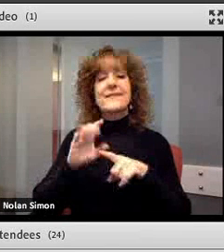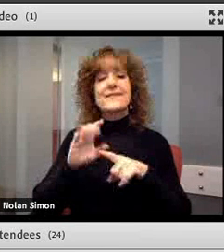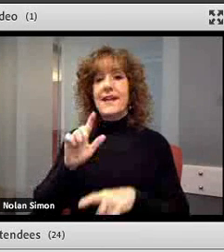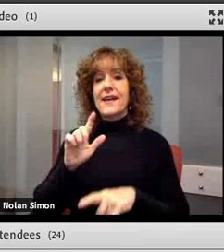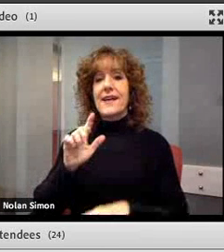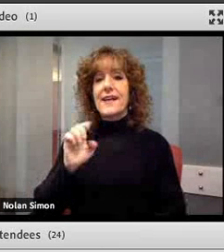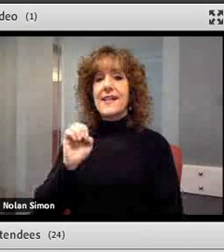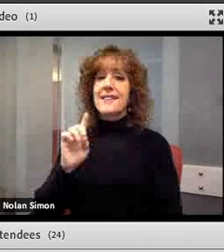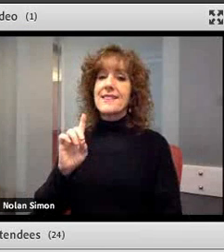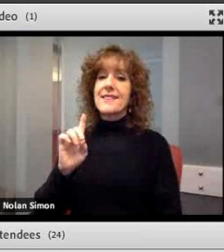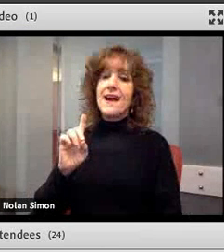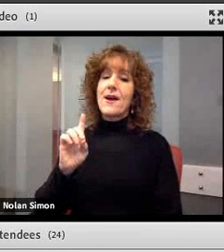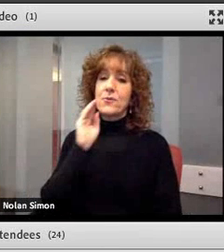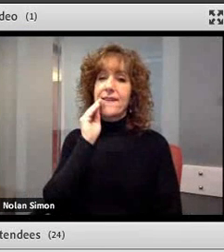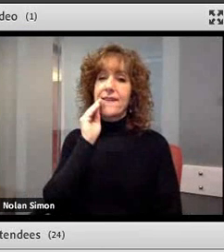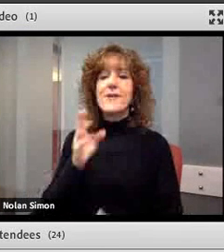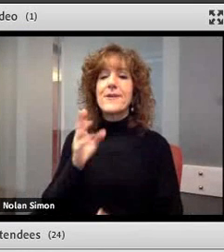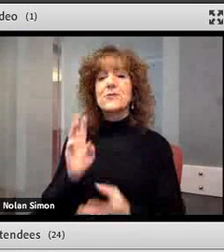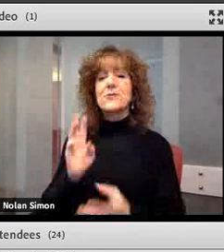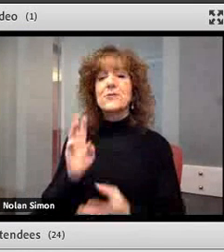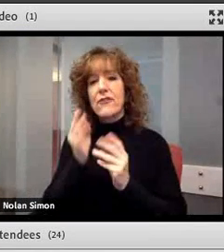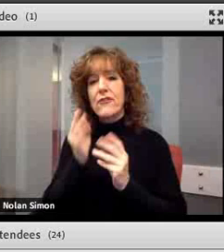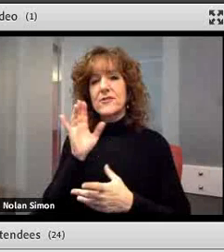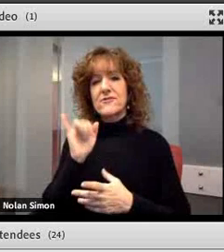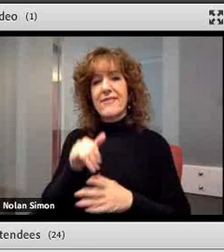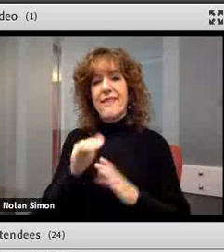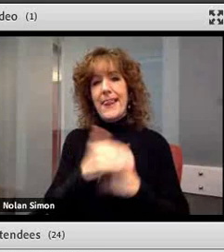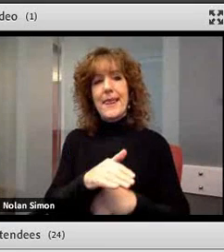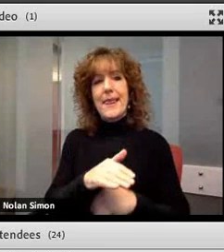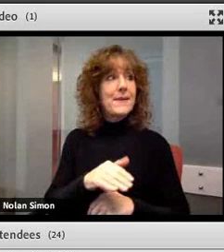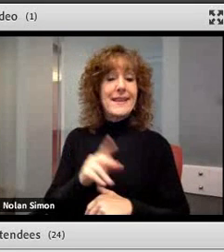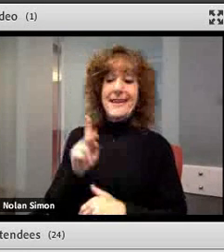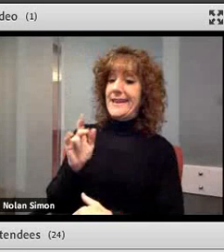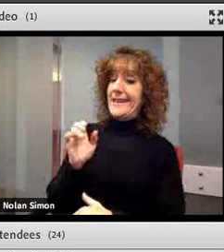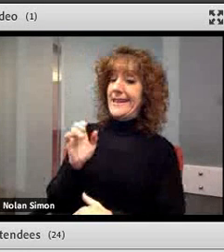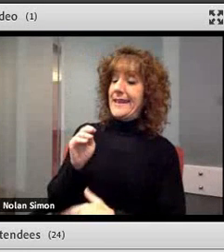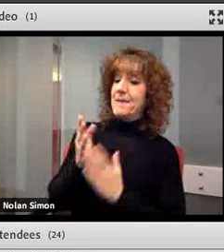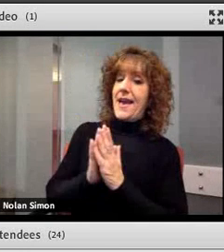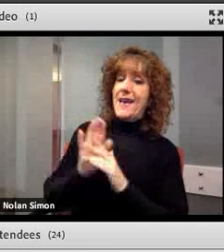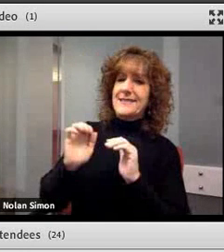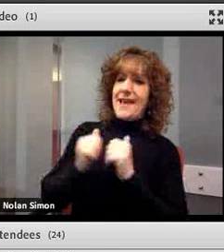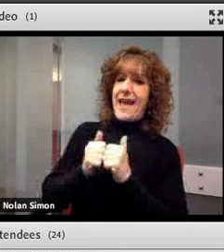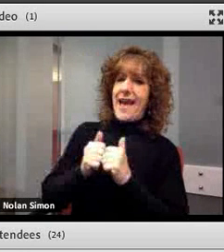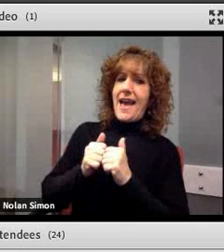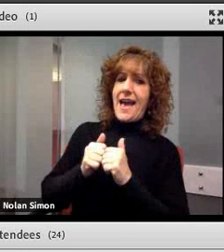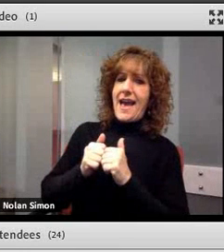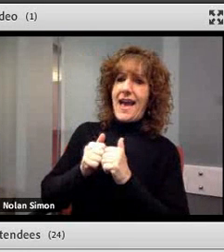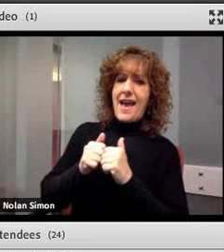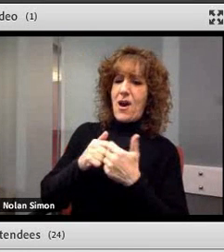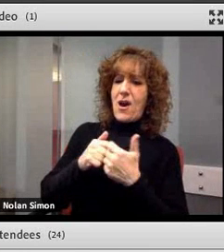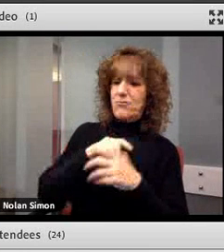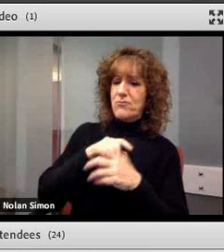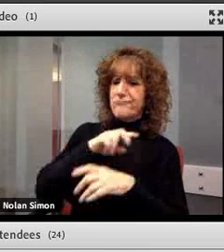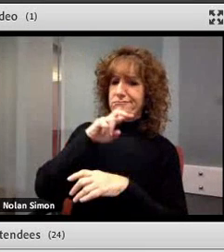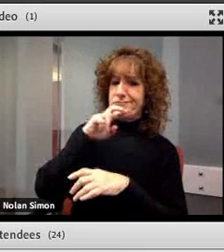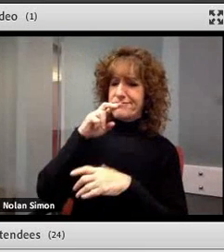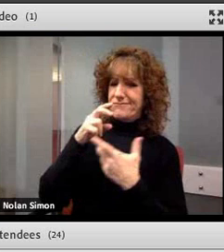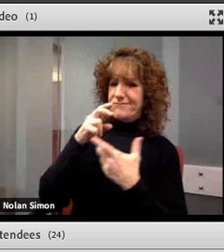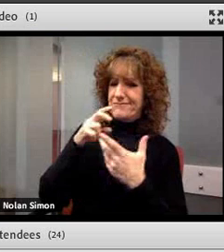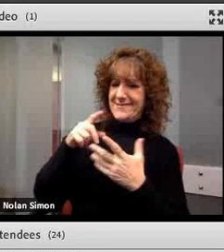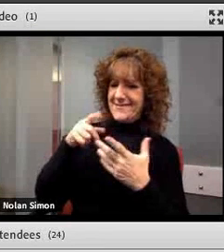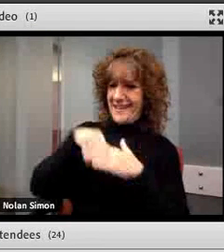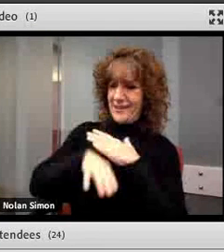cloud information, weather information. Kim is asking how we got into this science section. What